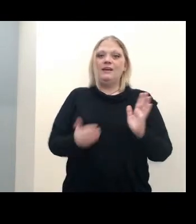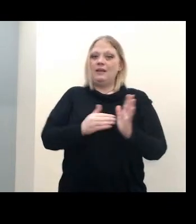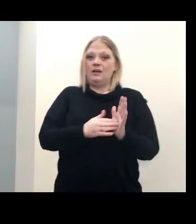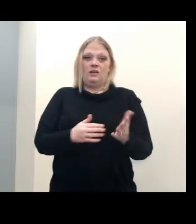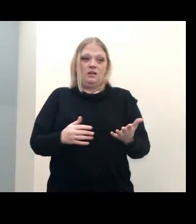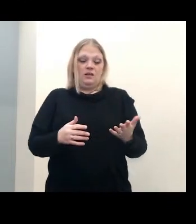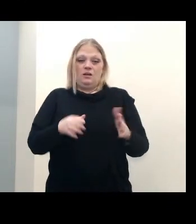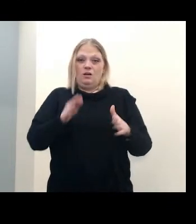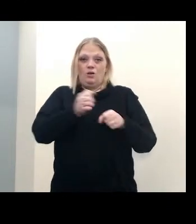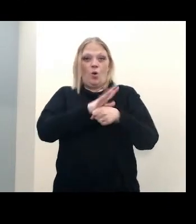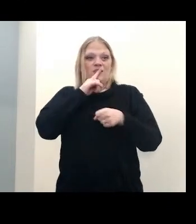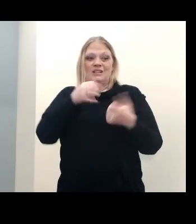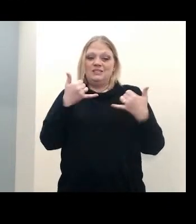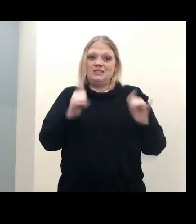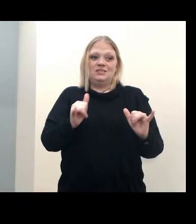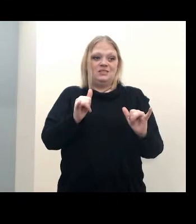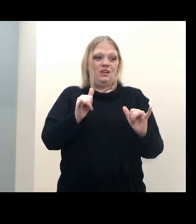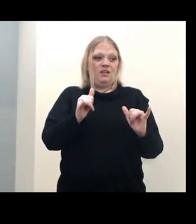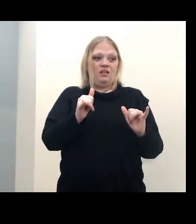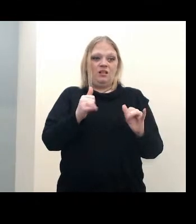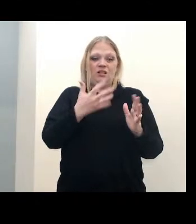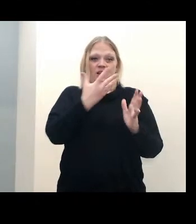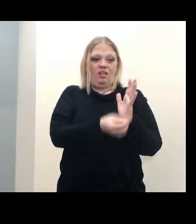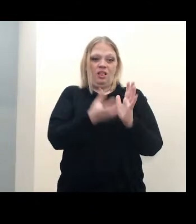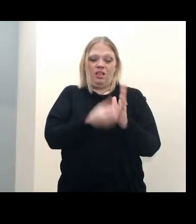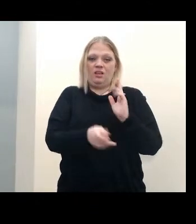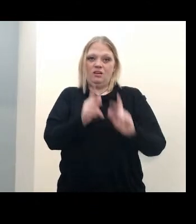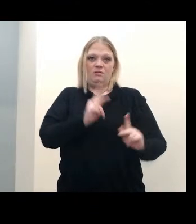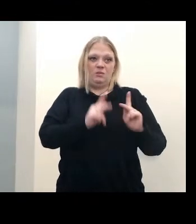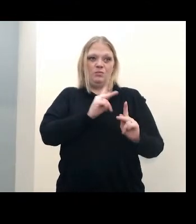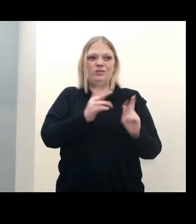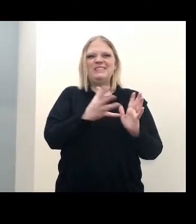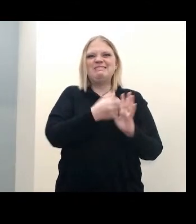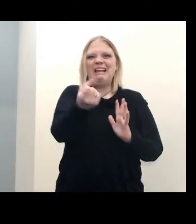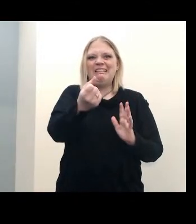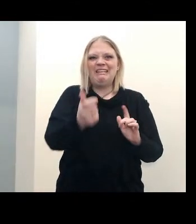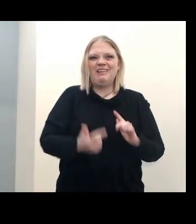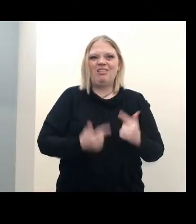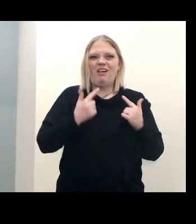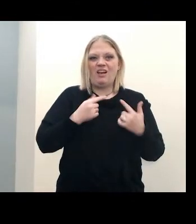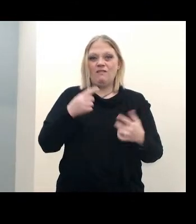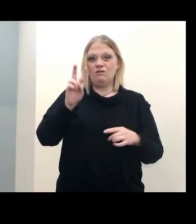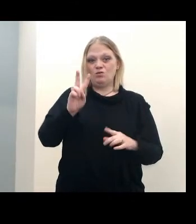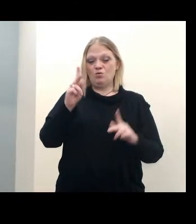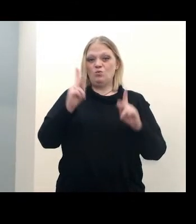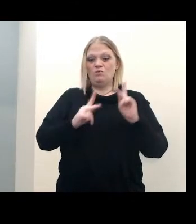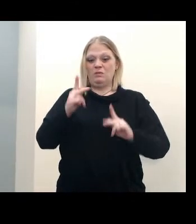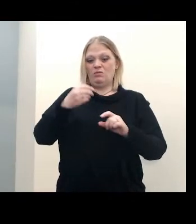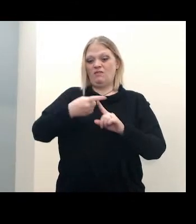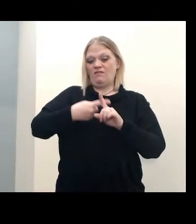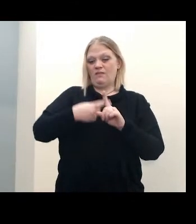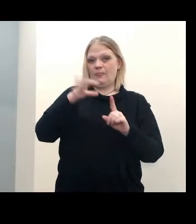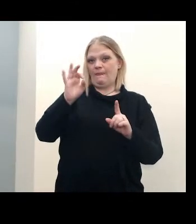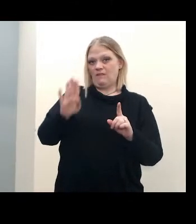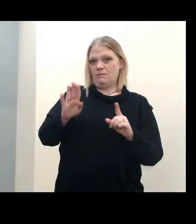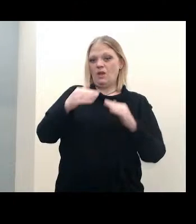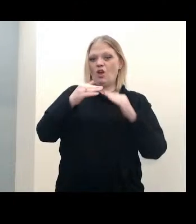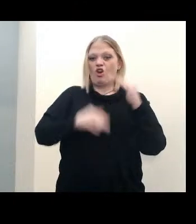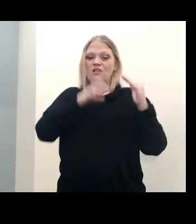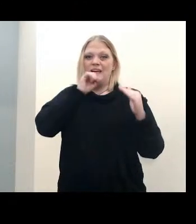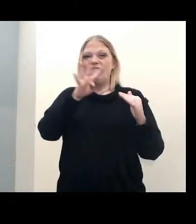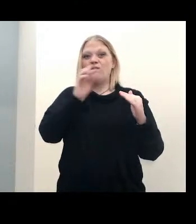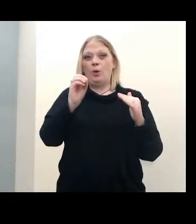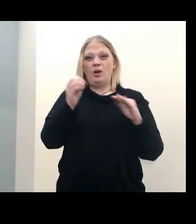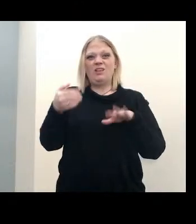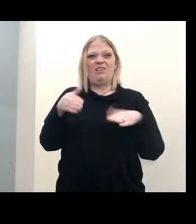lives in our community. We've had 2 people in the month of February alone who are under the age of 40 who've died